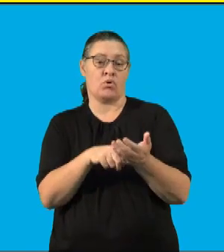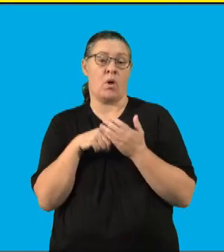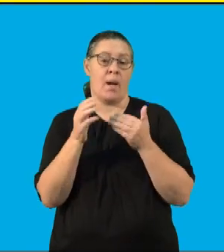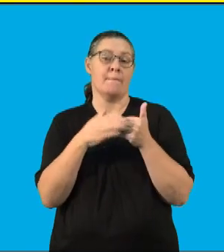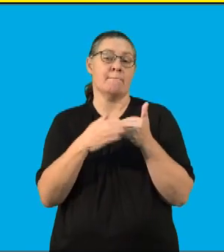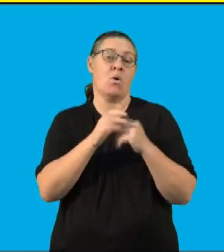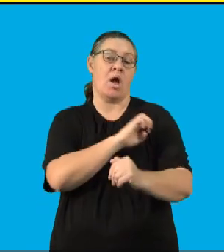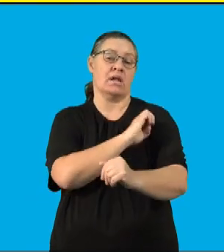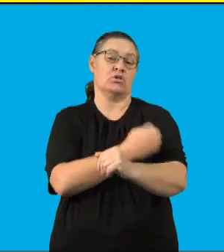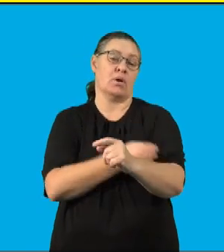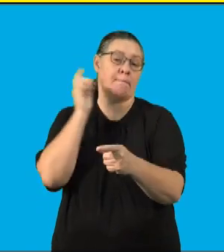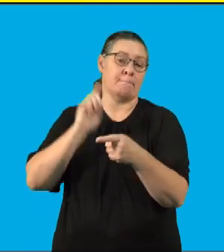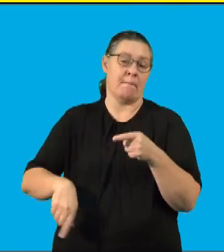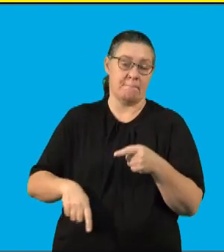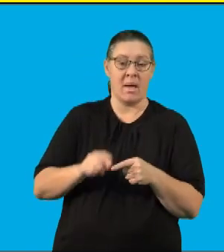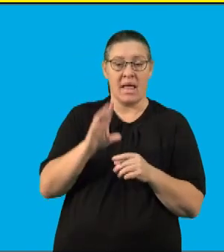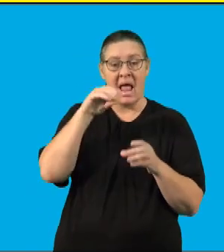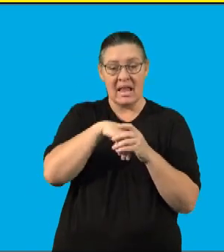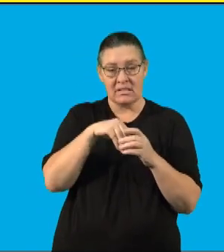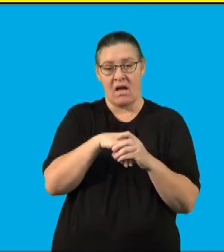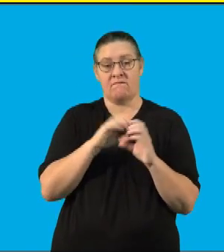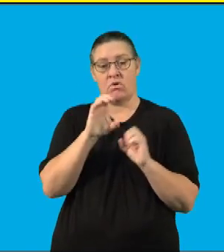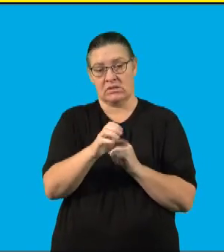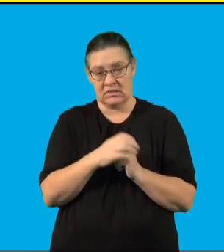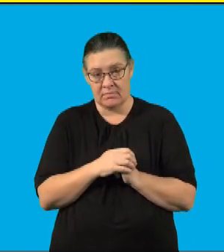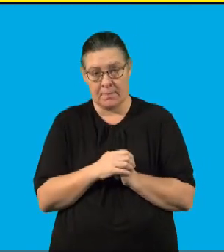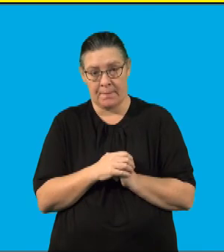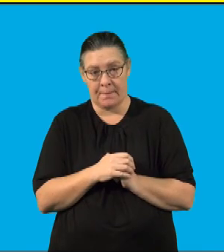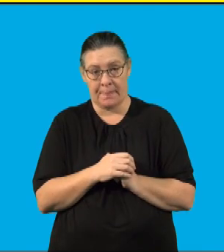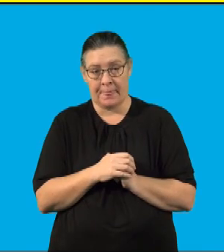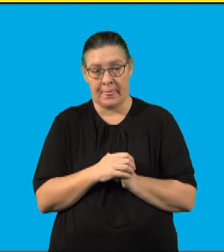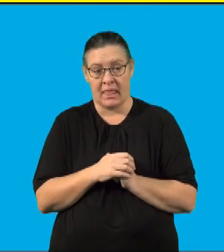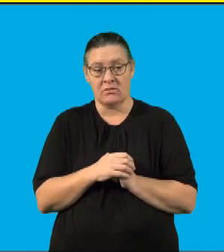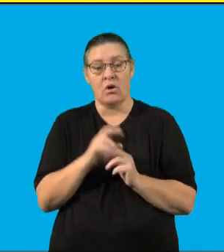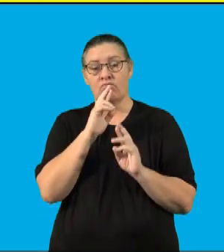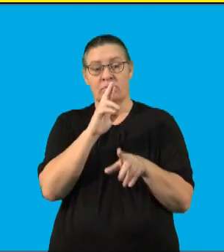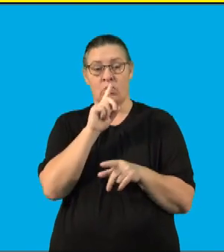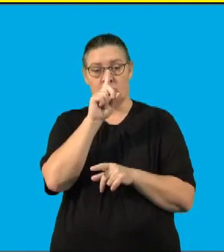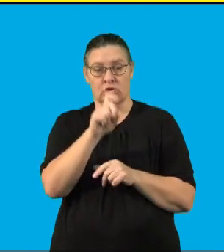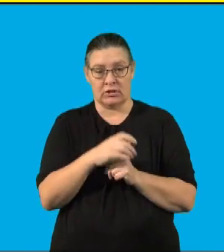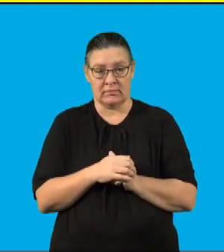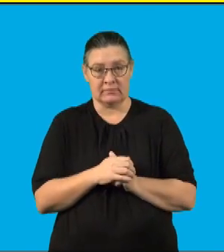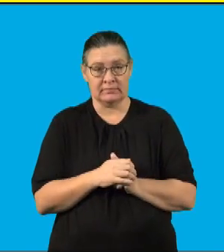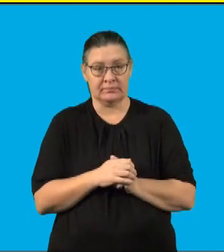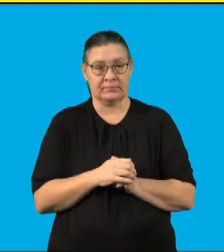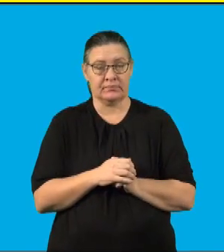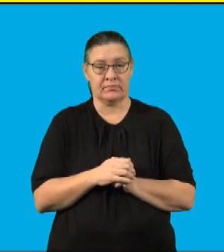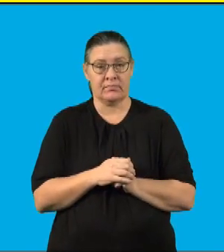is going to require more energy to overcome those intermolecular forces? So now let's respond to the